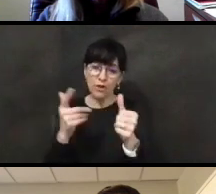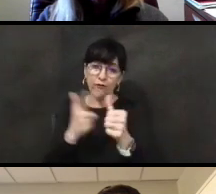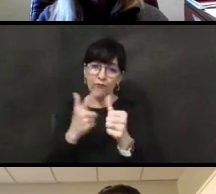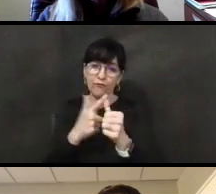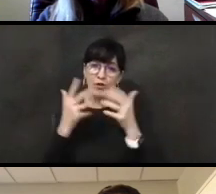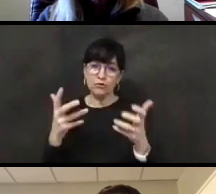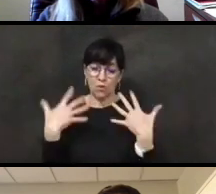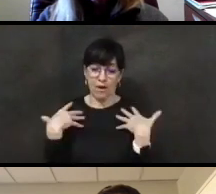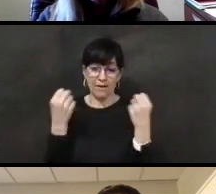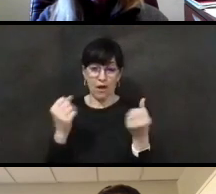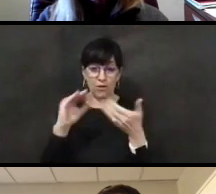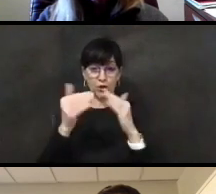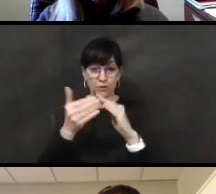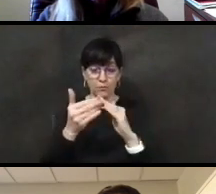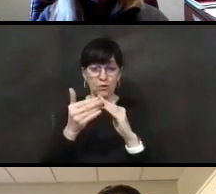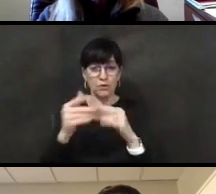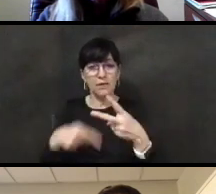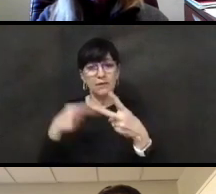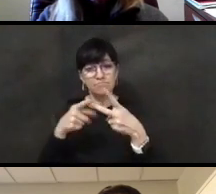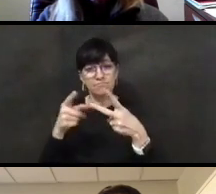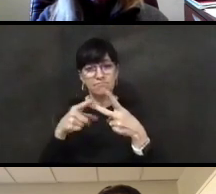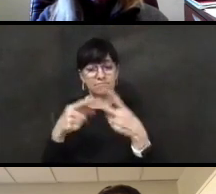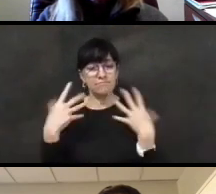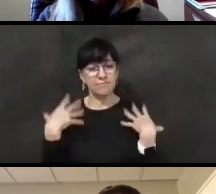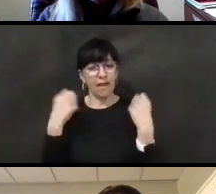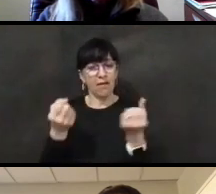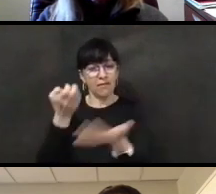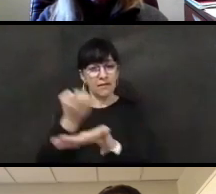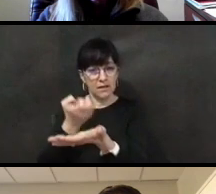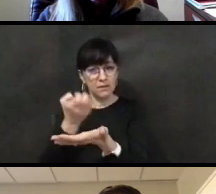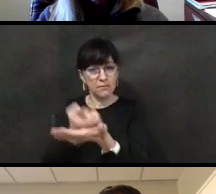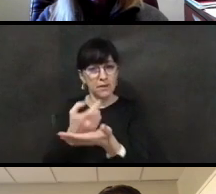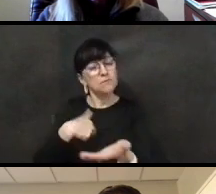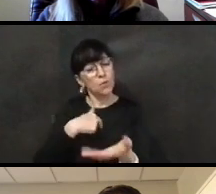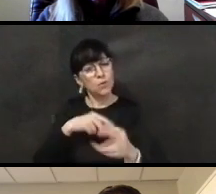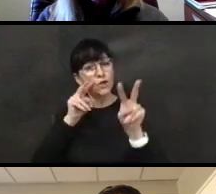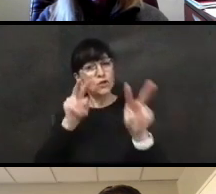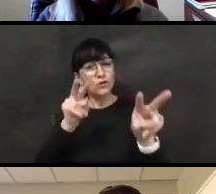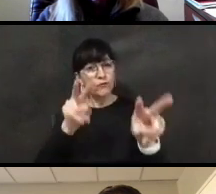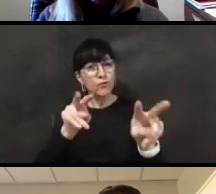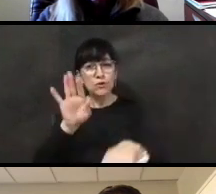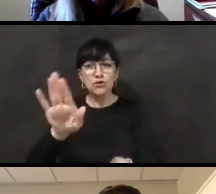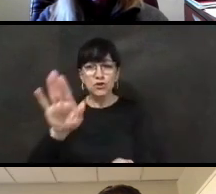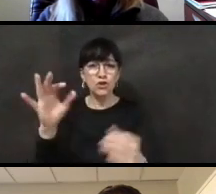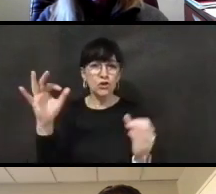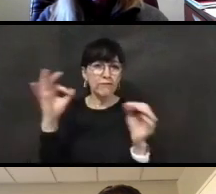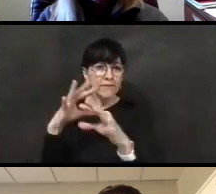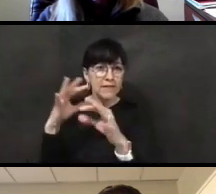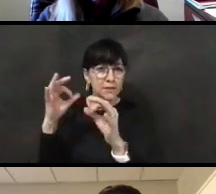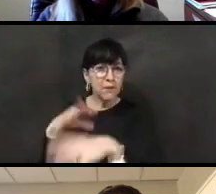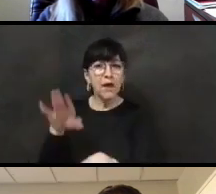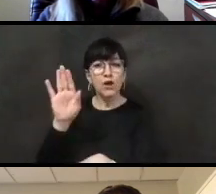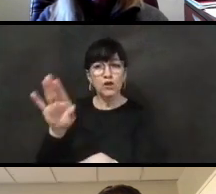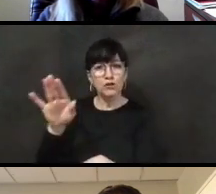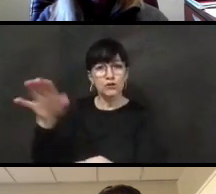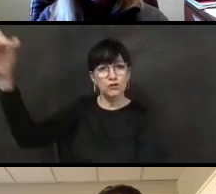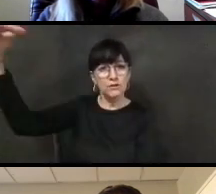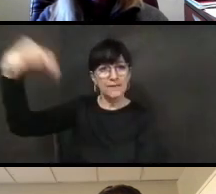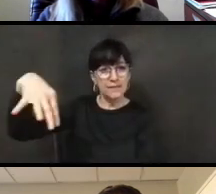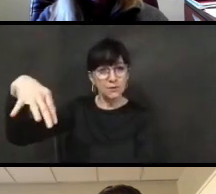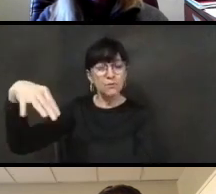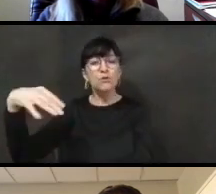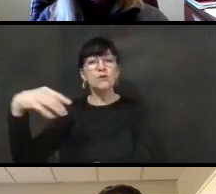healthy economy. But we really do look forward to having your input and having a plan, and we need that. So tonight, we're here to gather